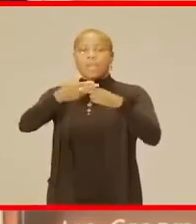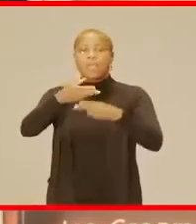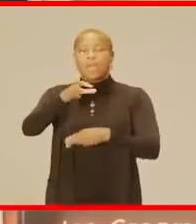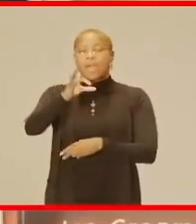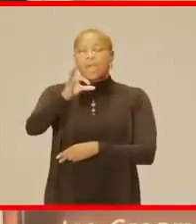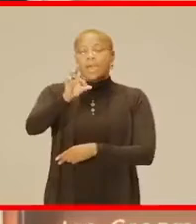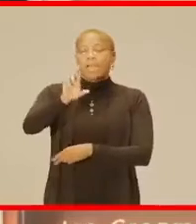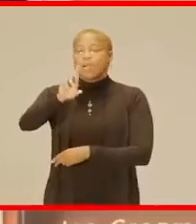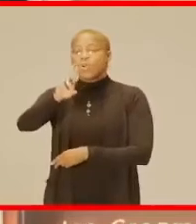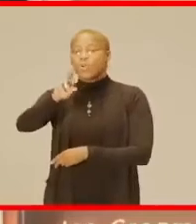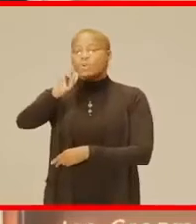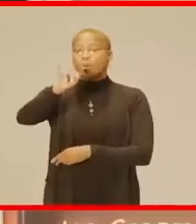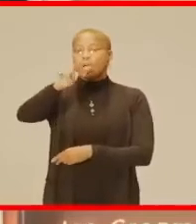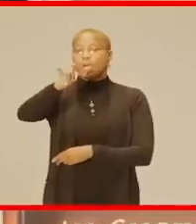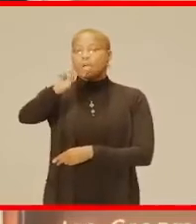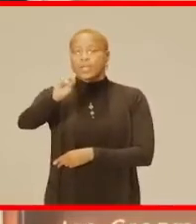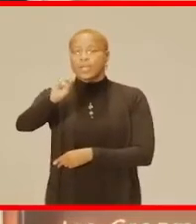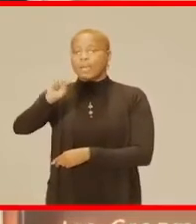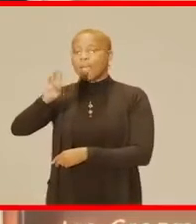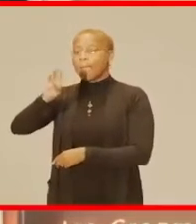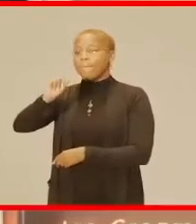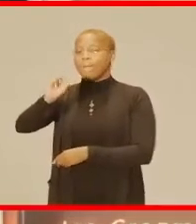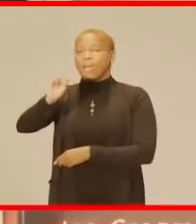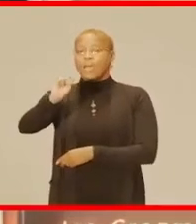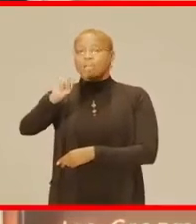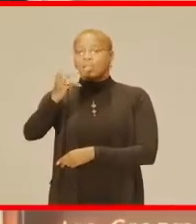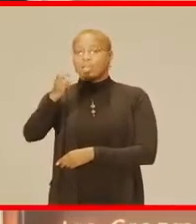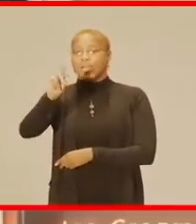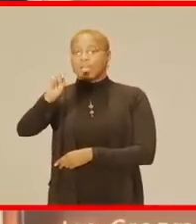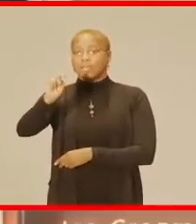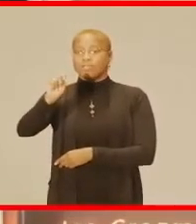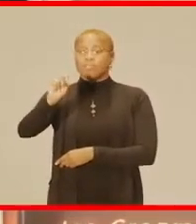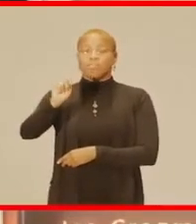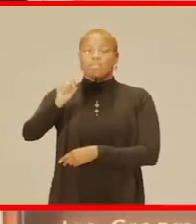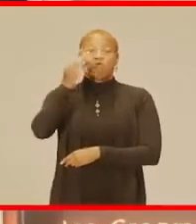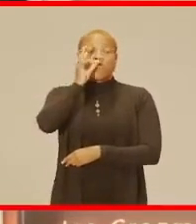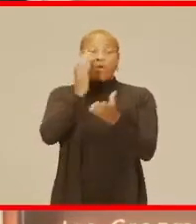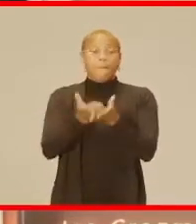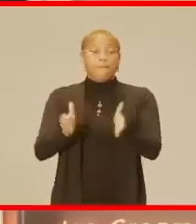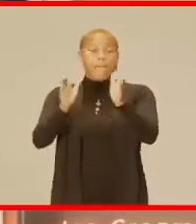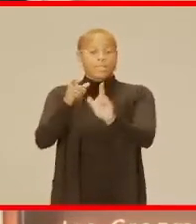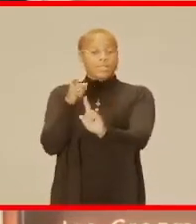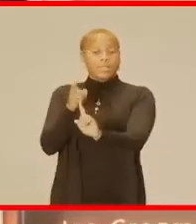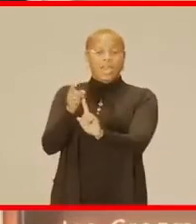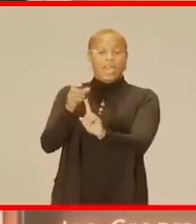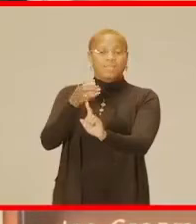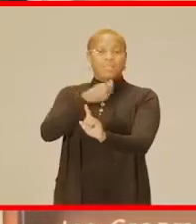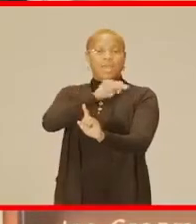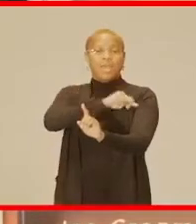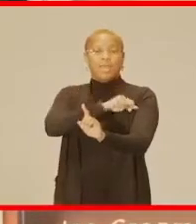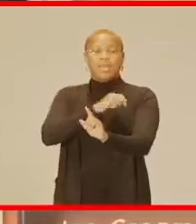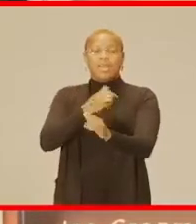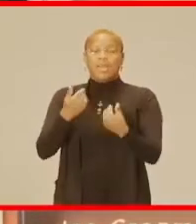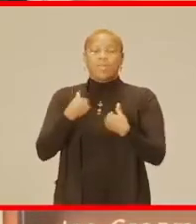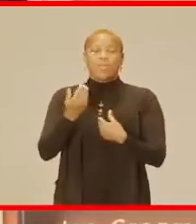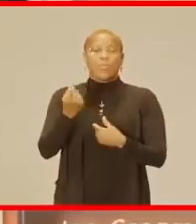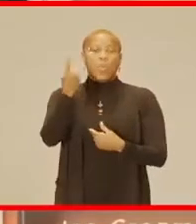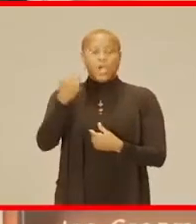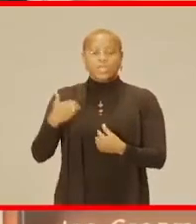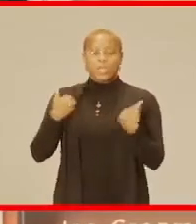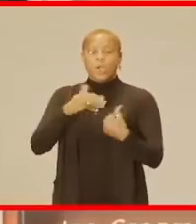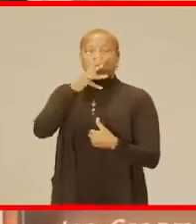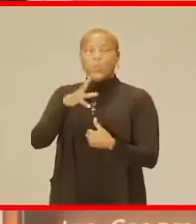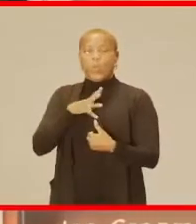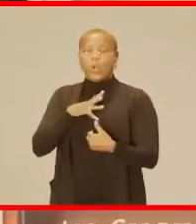Now, in Fruits Basket, a young woman, for various reasons, ends